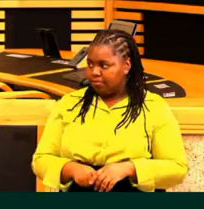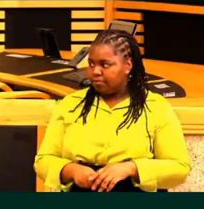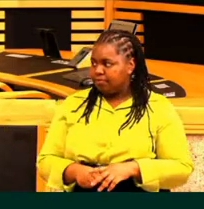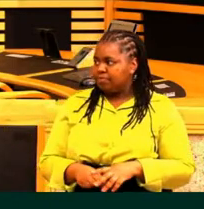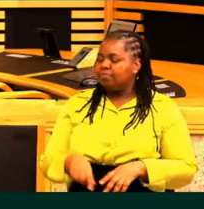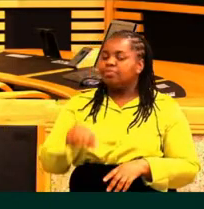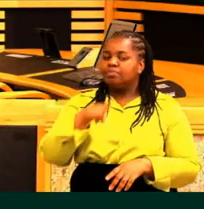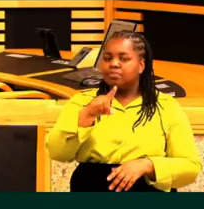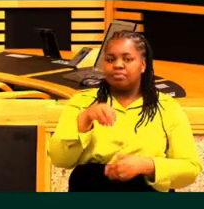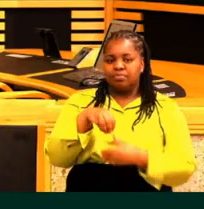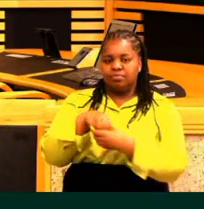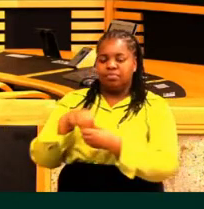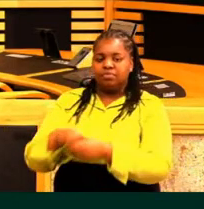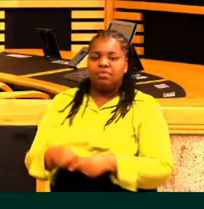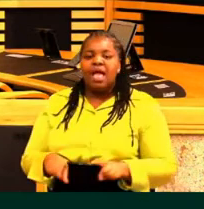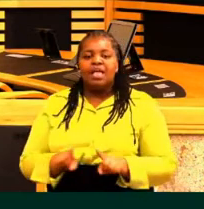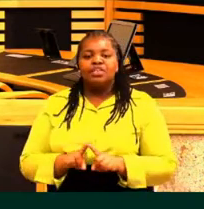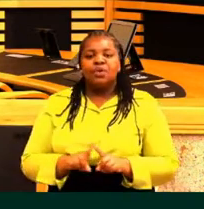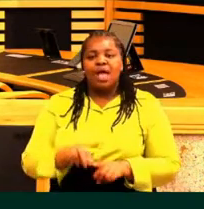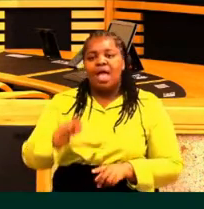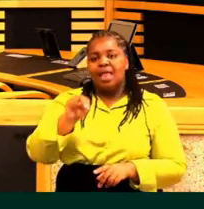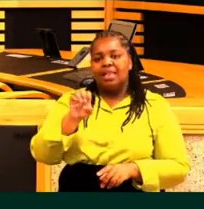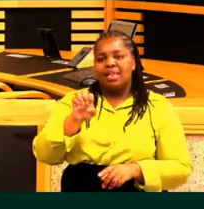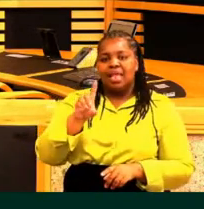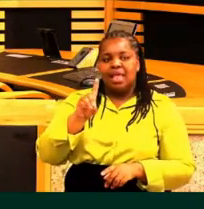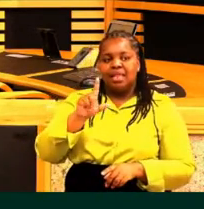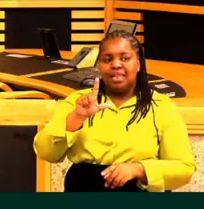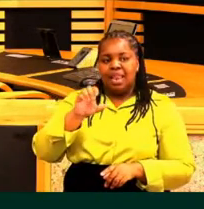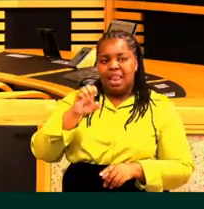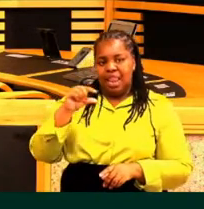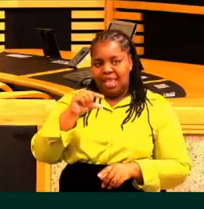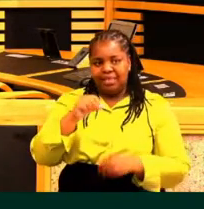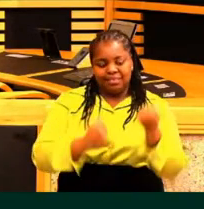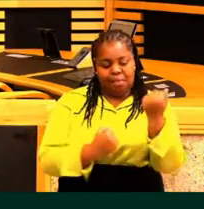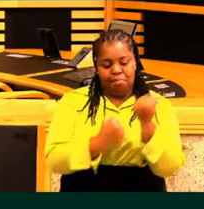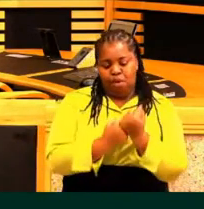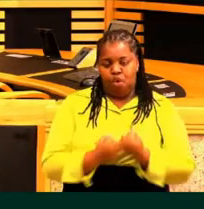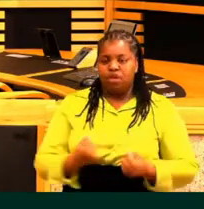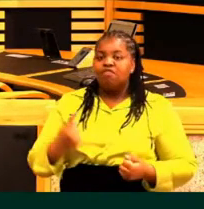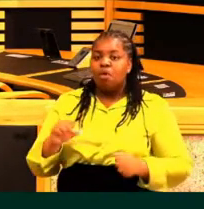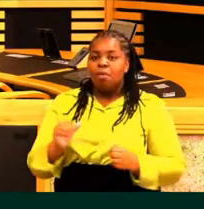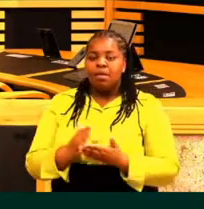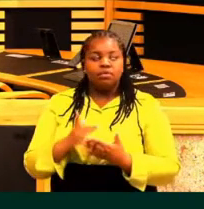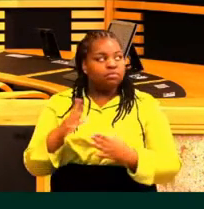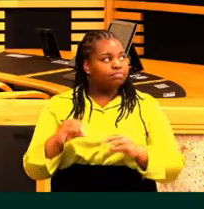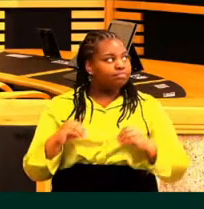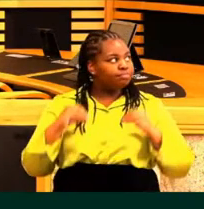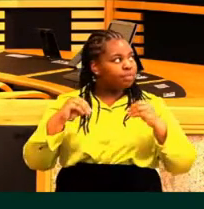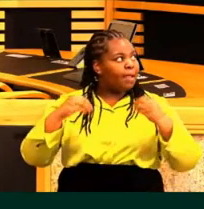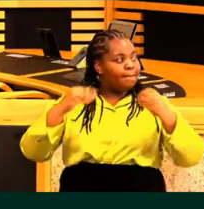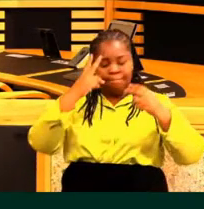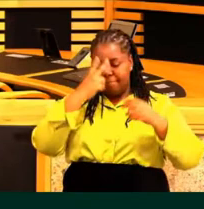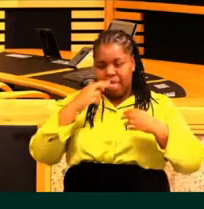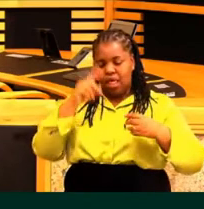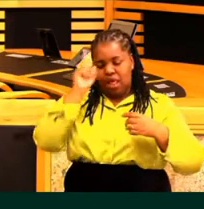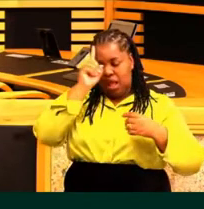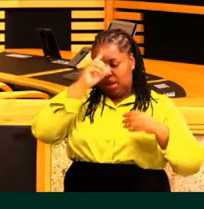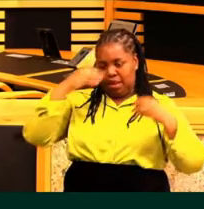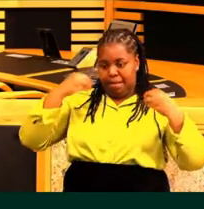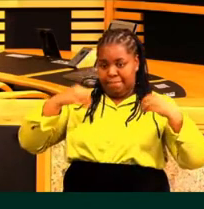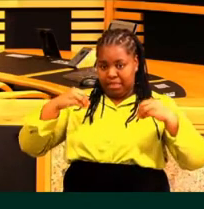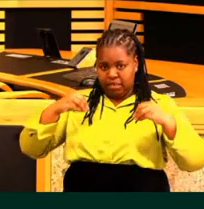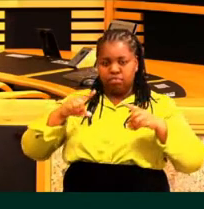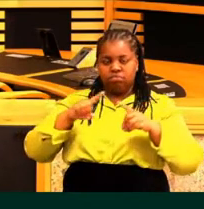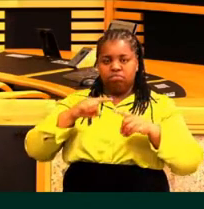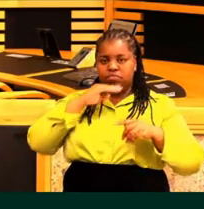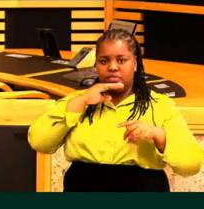he participated as well in nedlex support for emerging Enterprises and black businesses through procurement